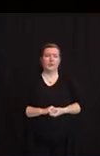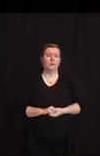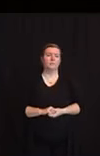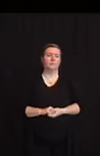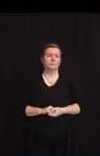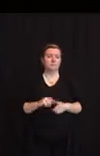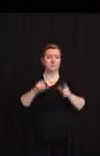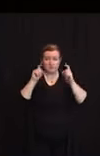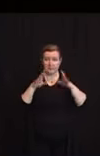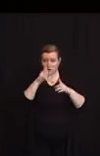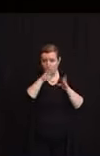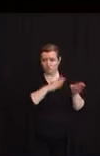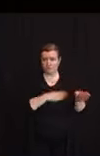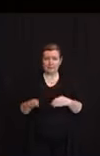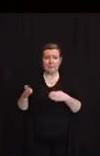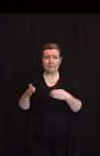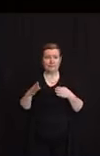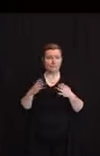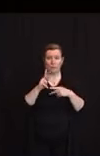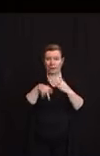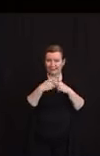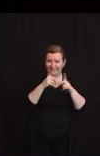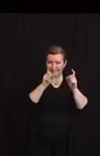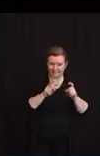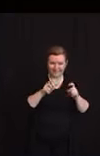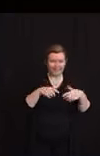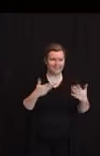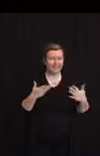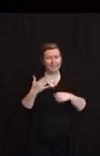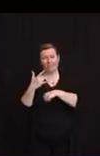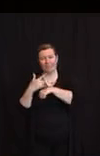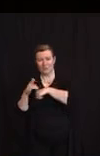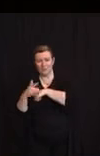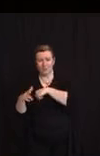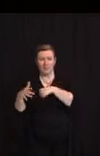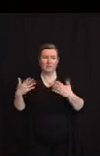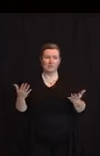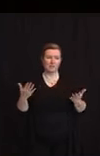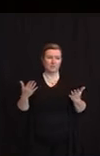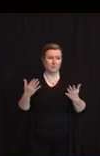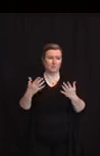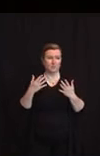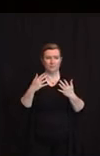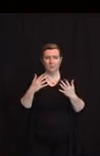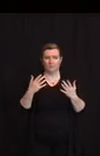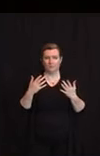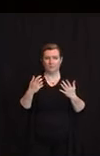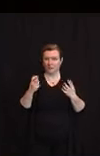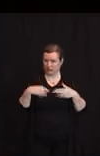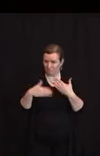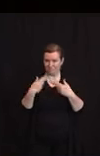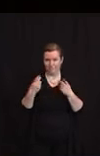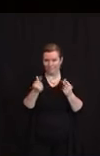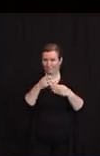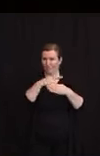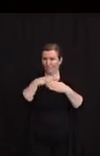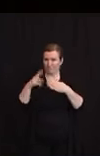what's available, the characteristics of the tests themselves, what people can ultimately do with the tests,